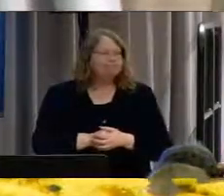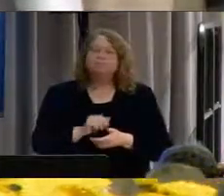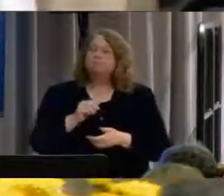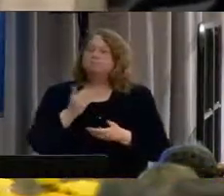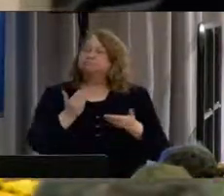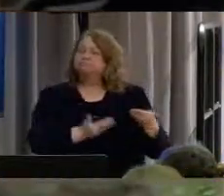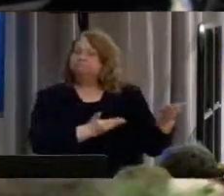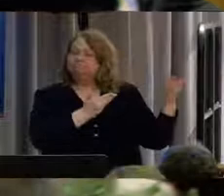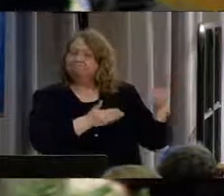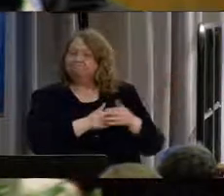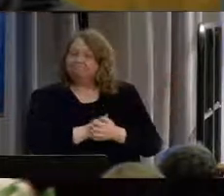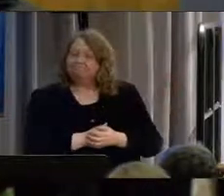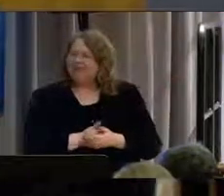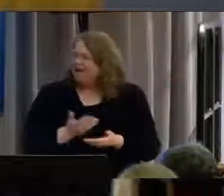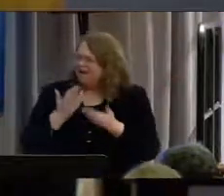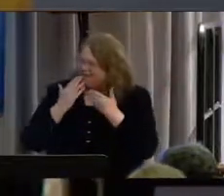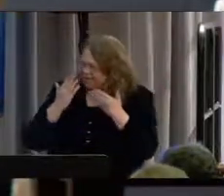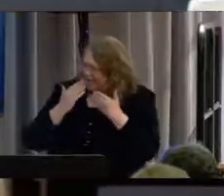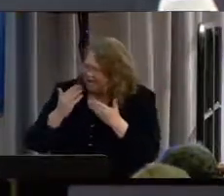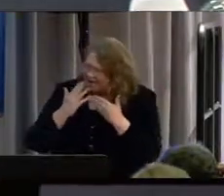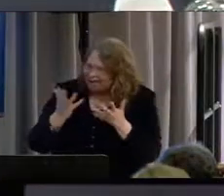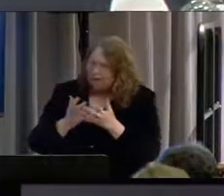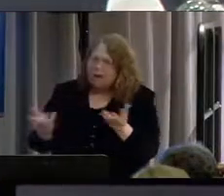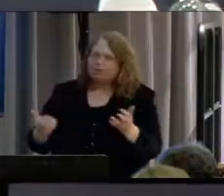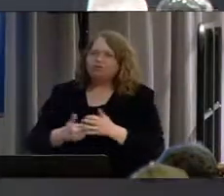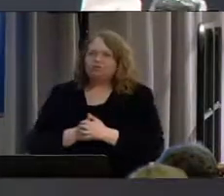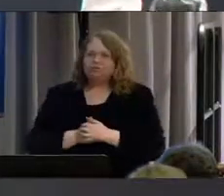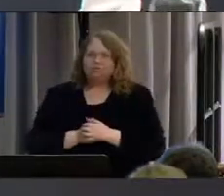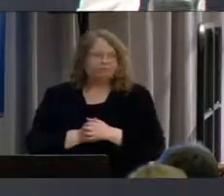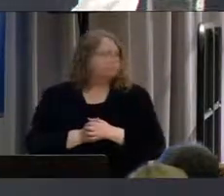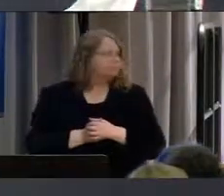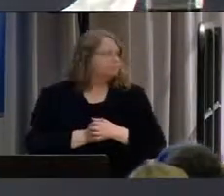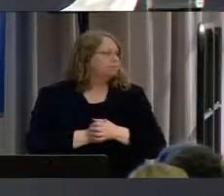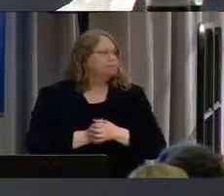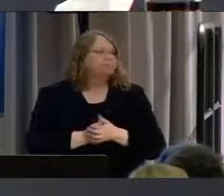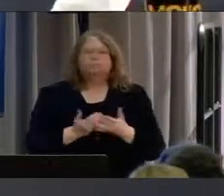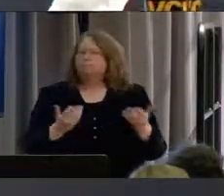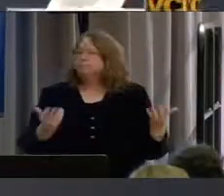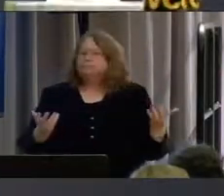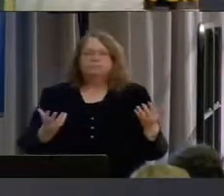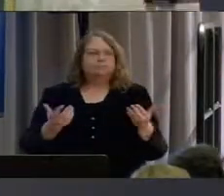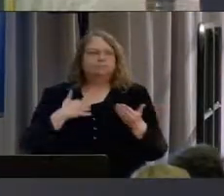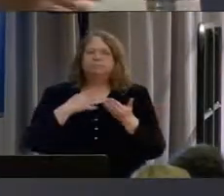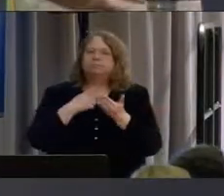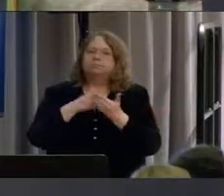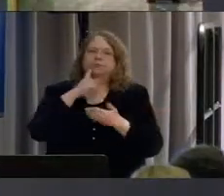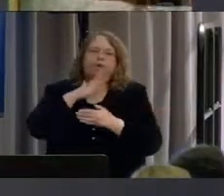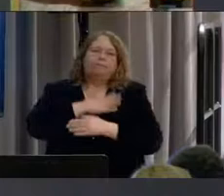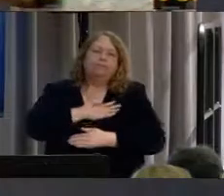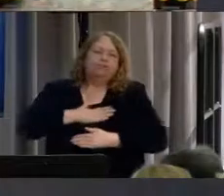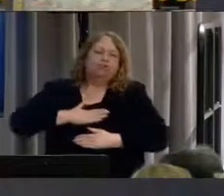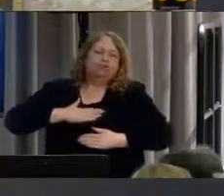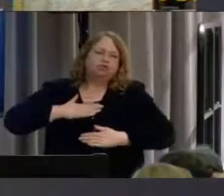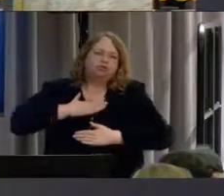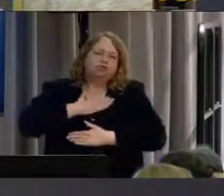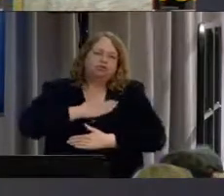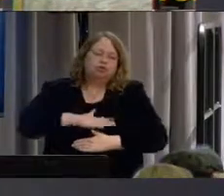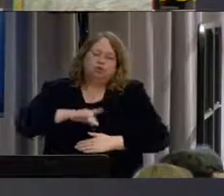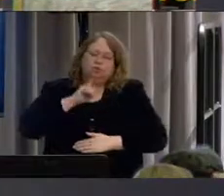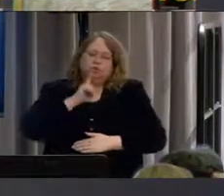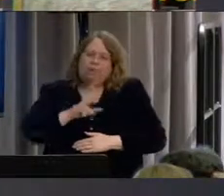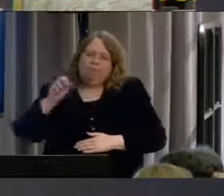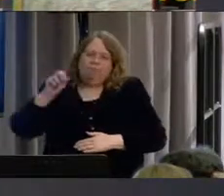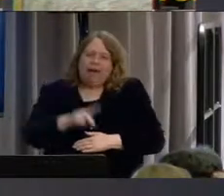Dr. Warren. Okay, well, thank you very, very much. I can't begin to tell you what a pleasure it is to really be back